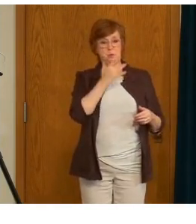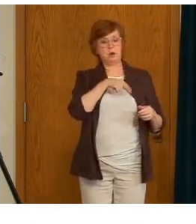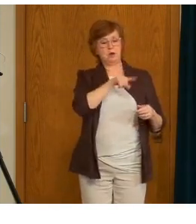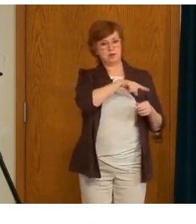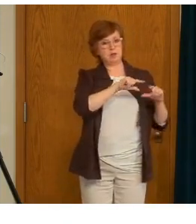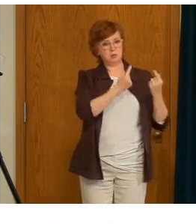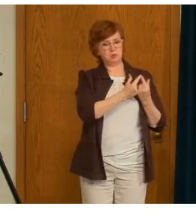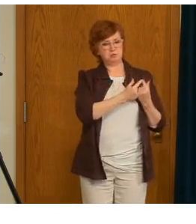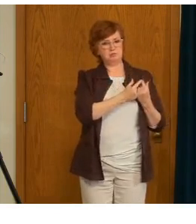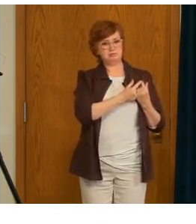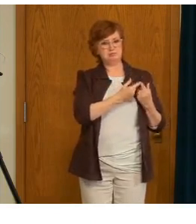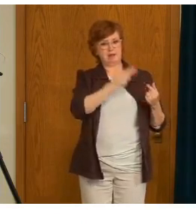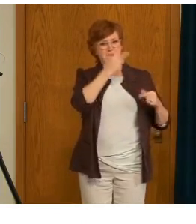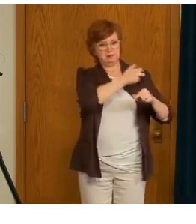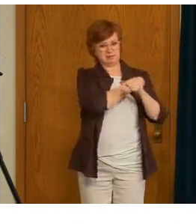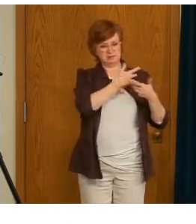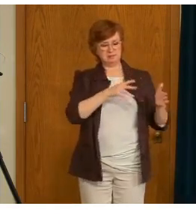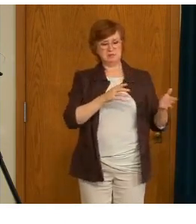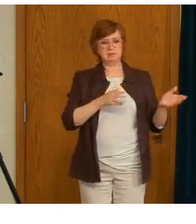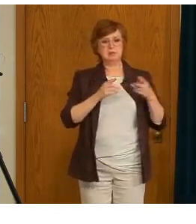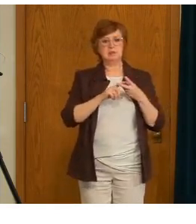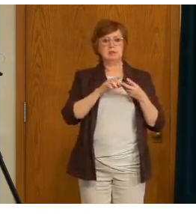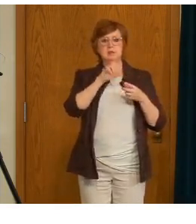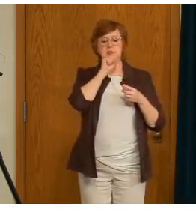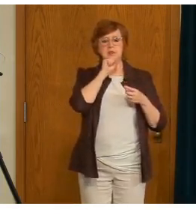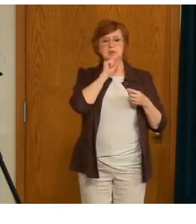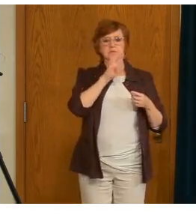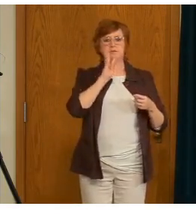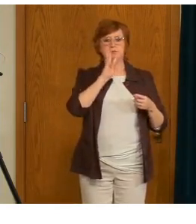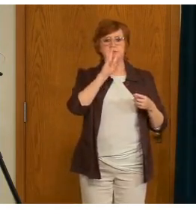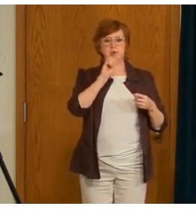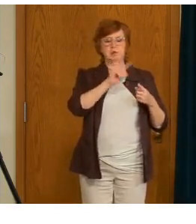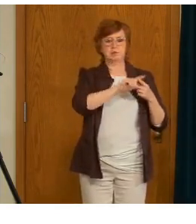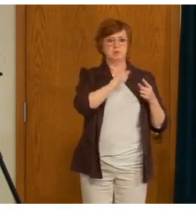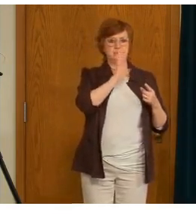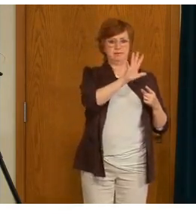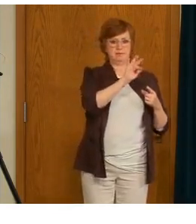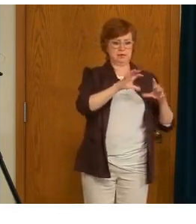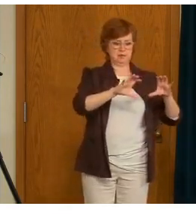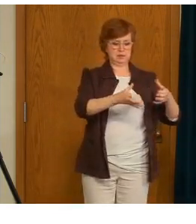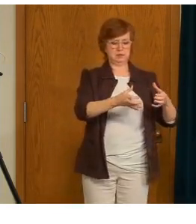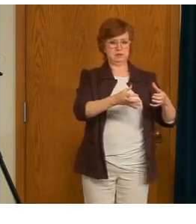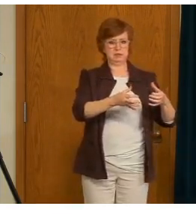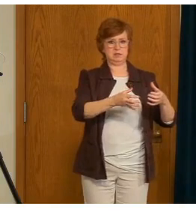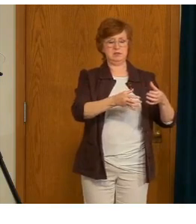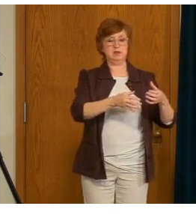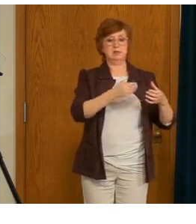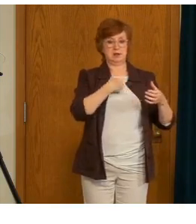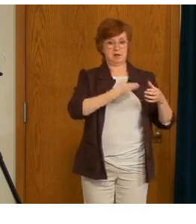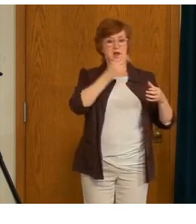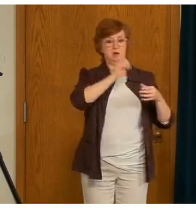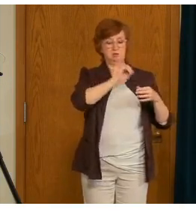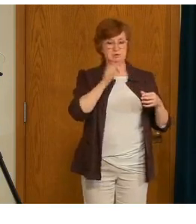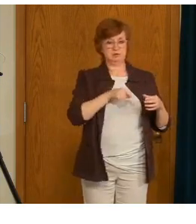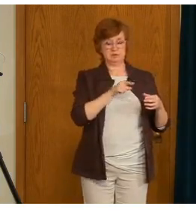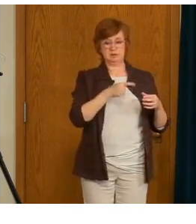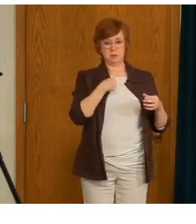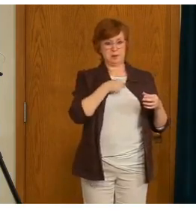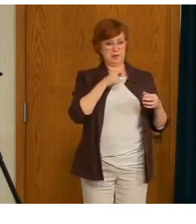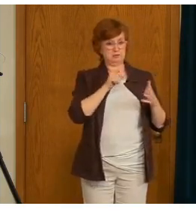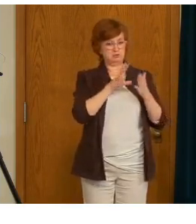about 25% of our cases were in 40 to 59 COVID cases. So obviously 40-year-olds, 50-year-olds, we need to learn from